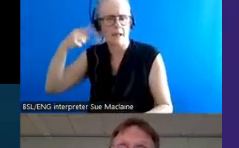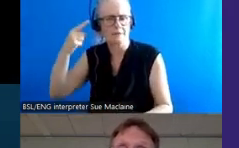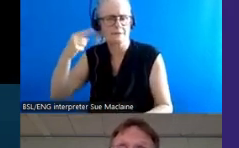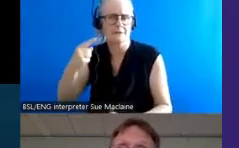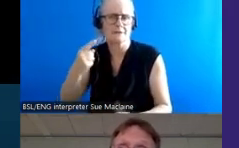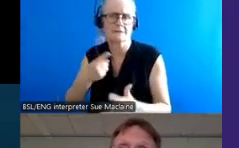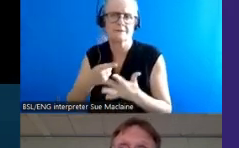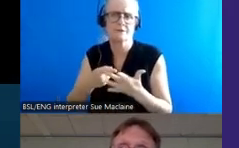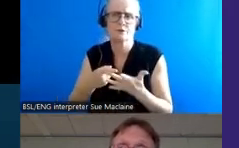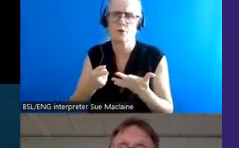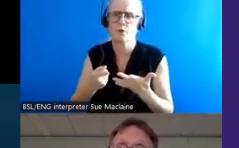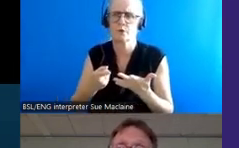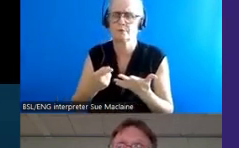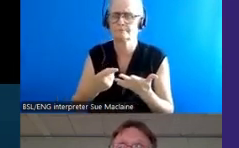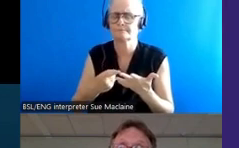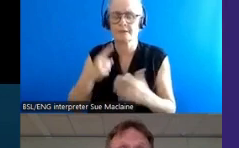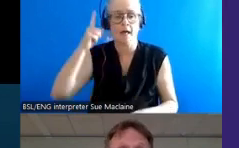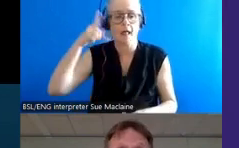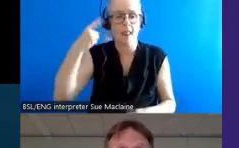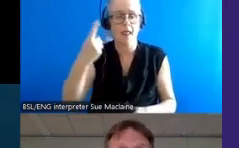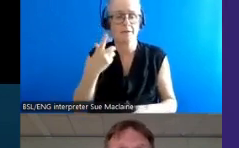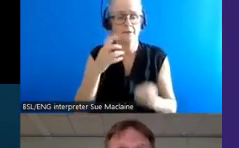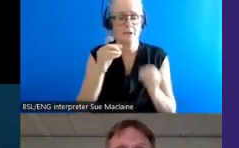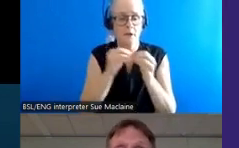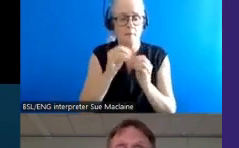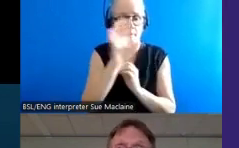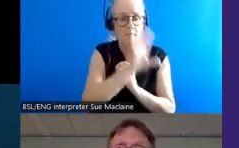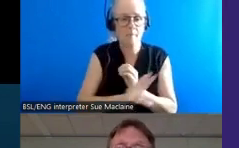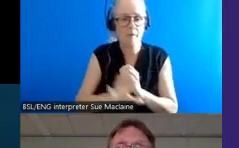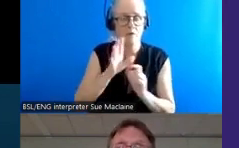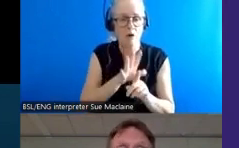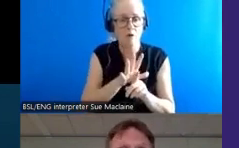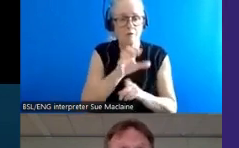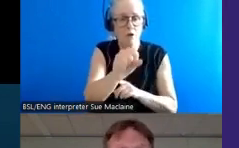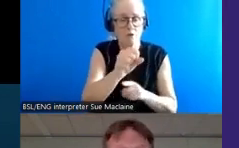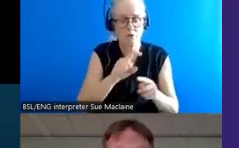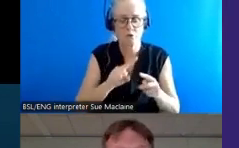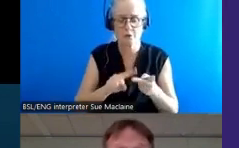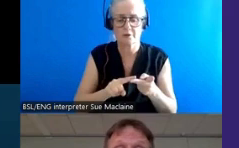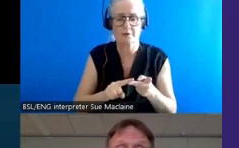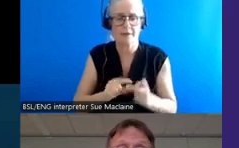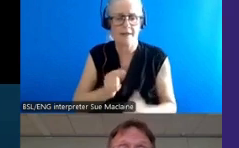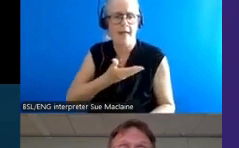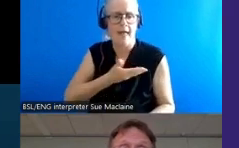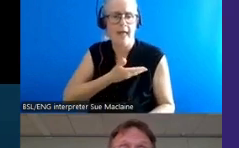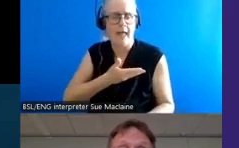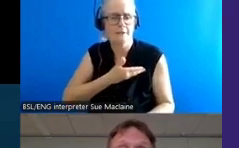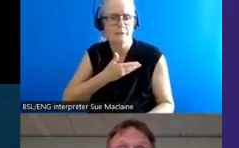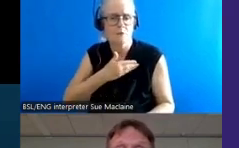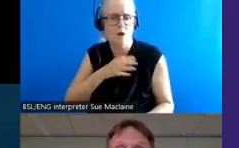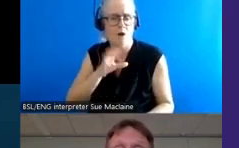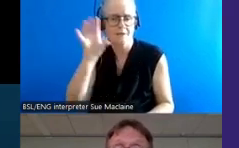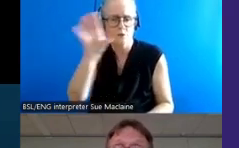the London Borough of Culture programme to supporting creative enterprise zones to the Fourth Plinth, and has been quite active